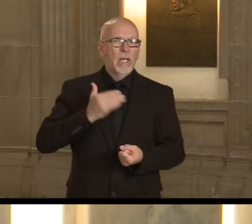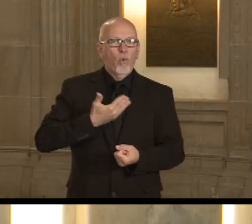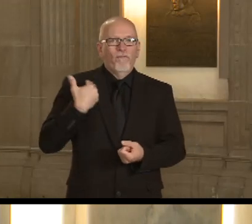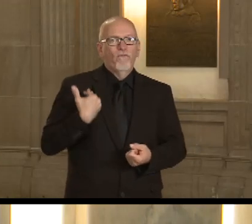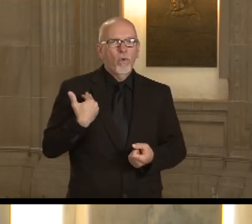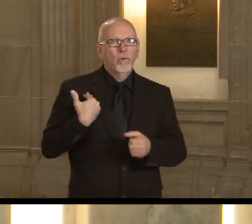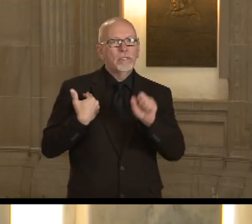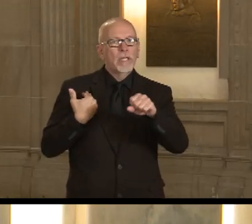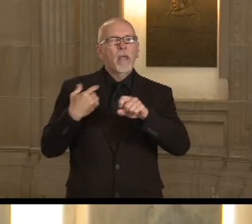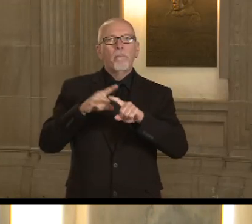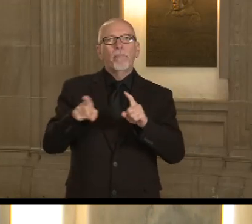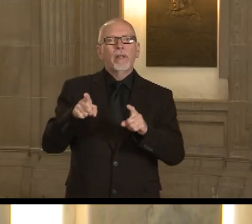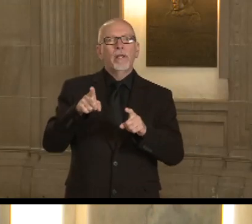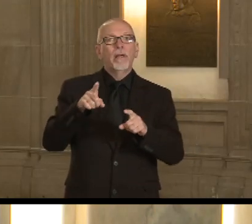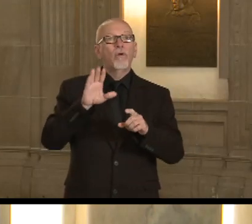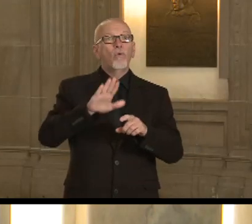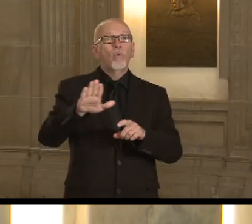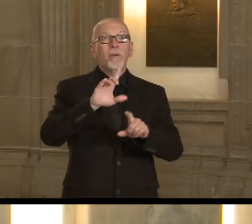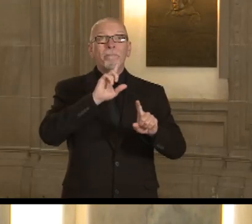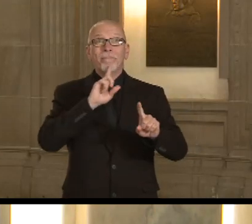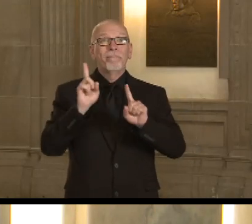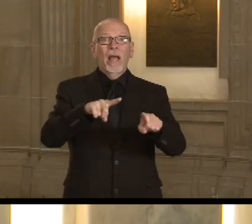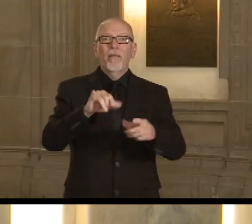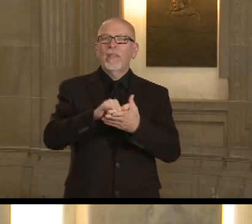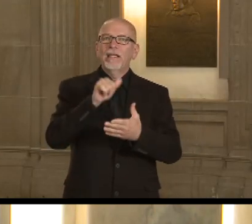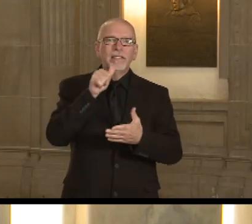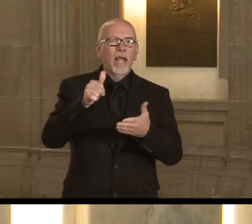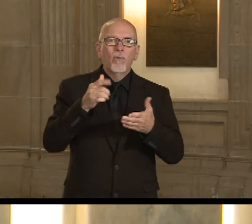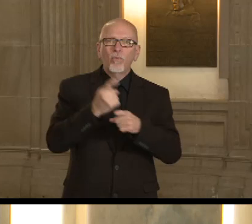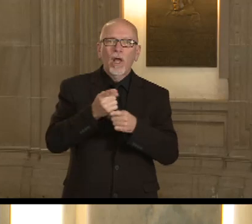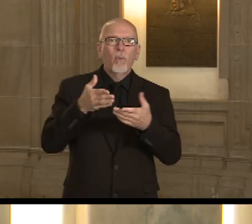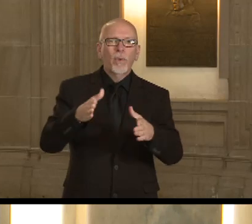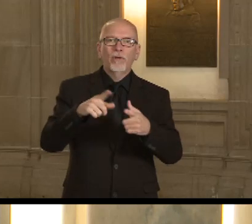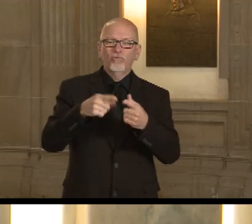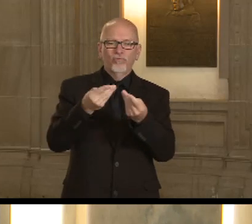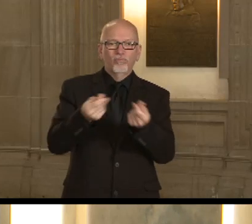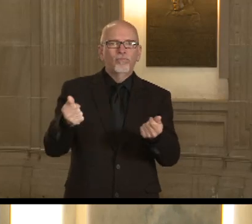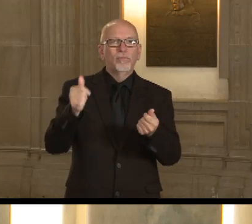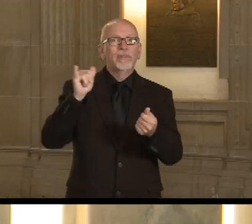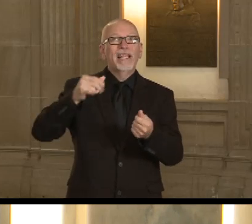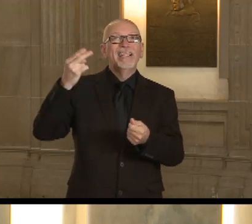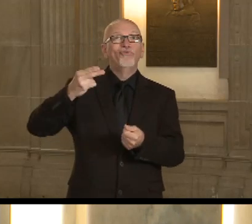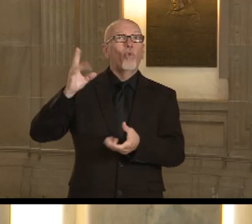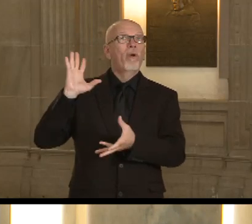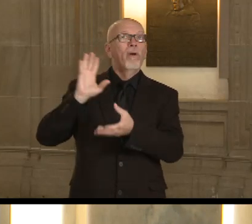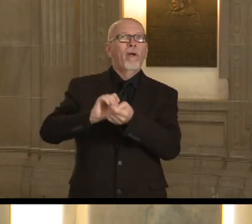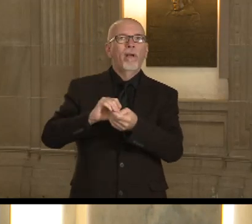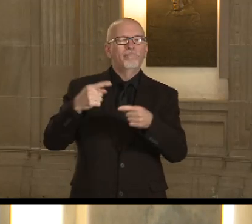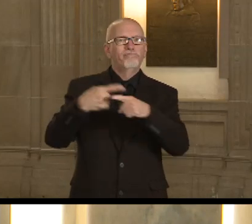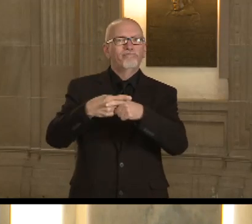But this is not the way to solve complex, real, and historic conflict.